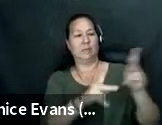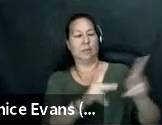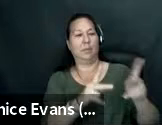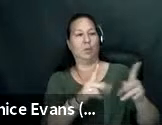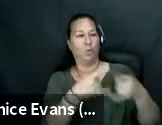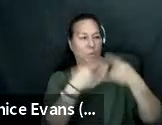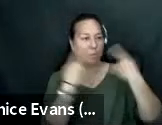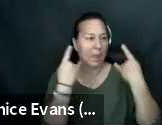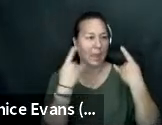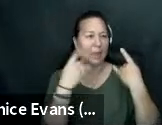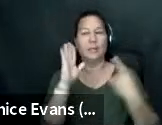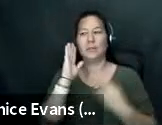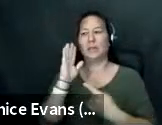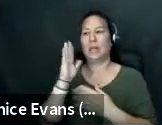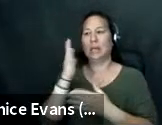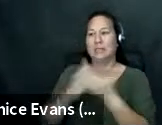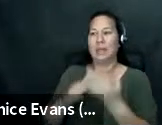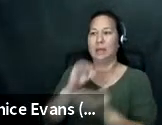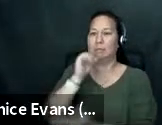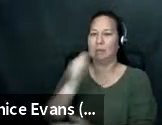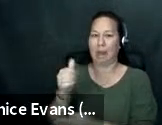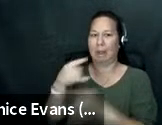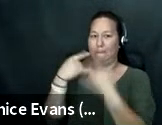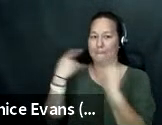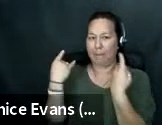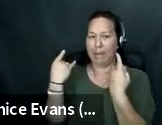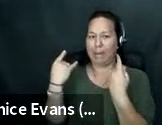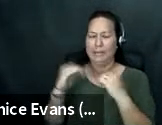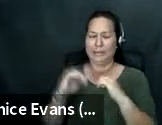not be masked, does that somehow,